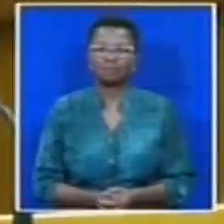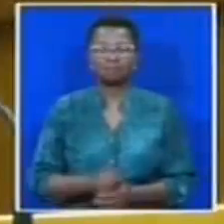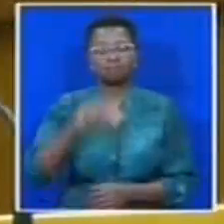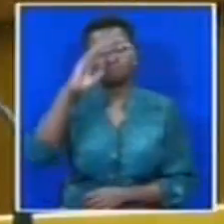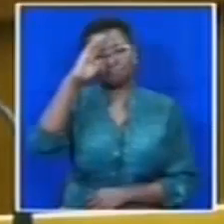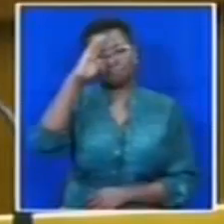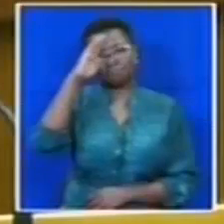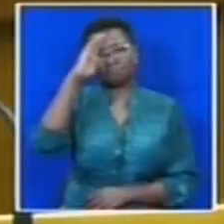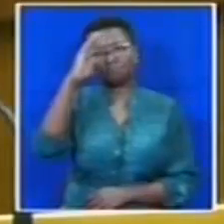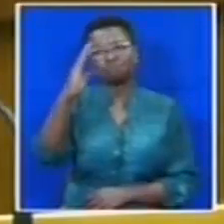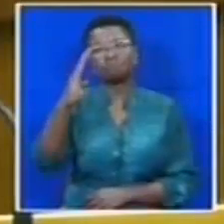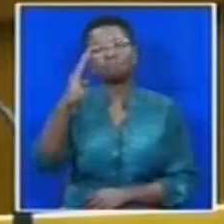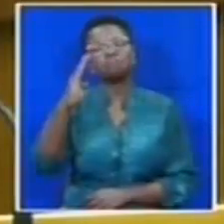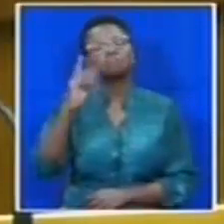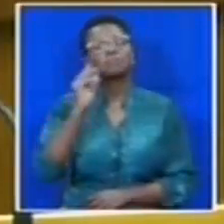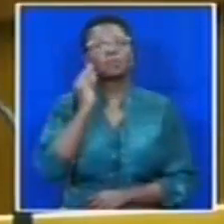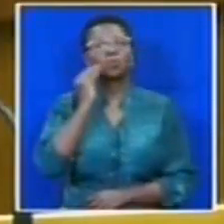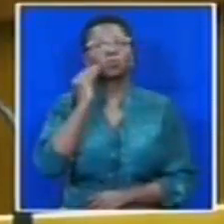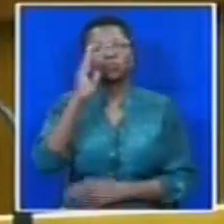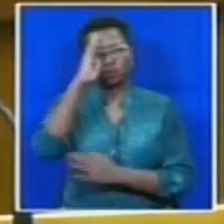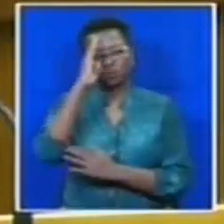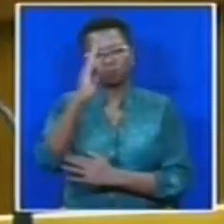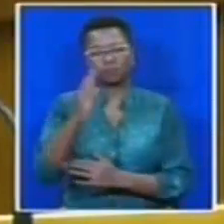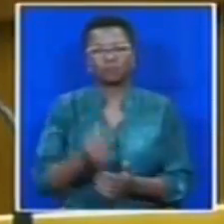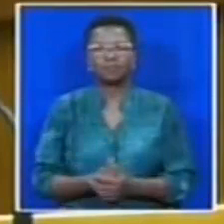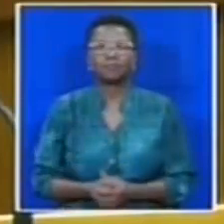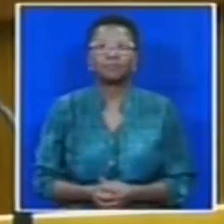Molweni, Dumelang, Goeiemiddag,